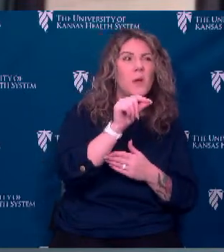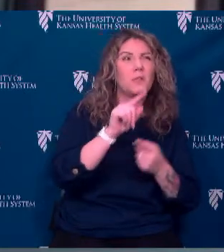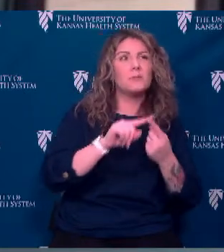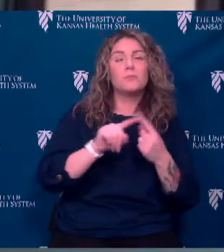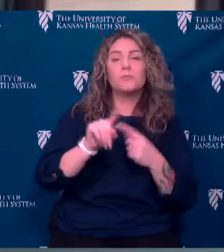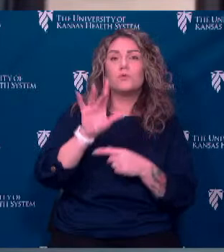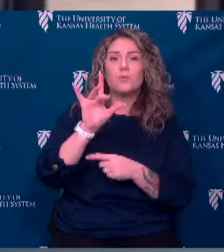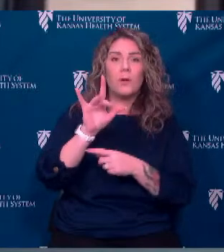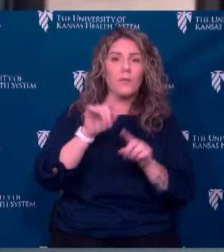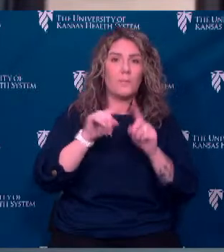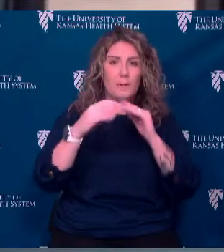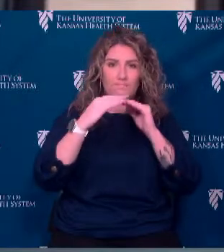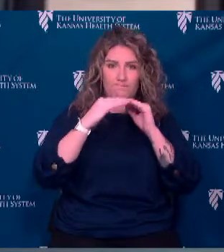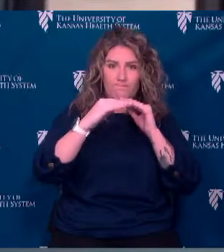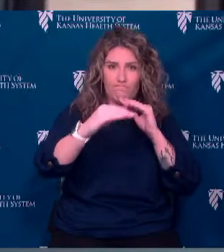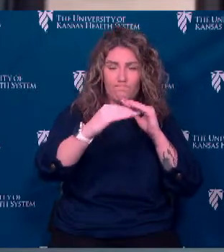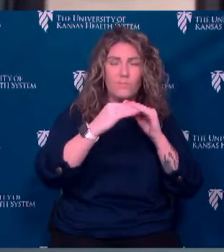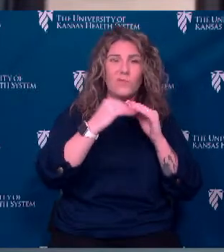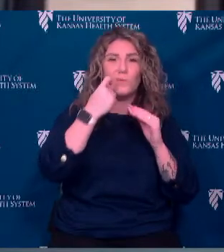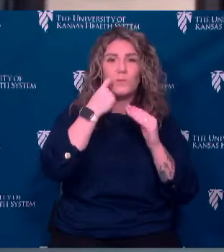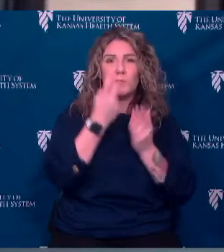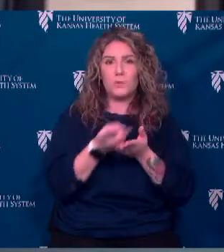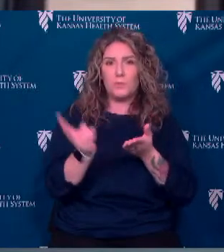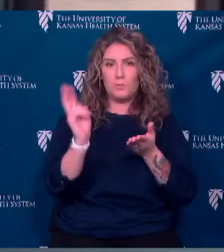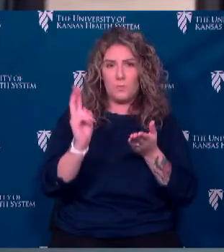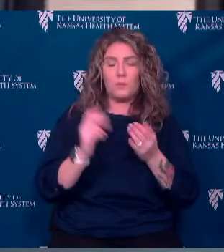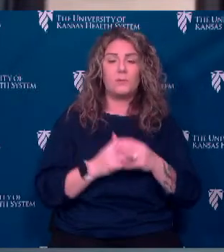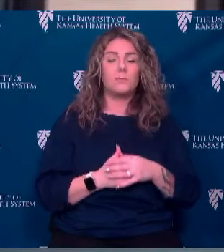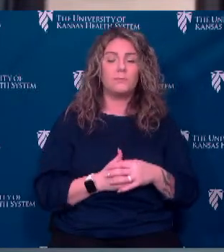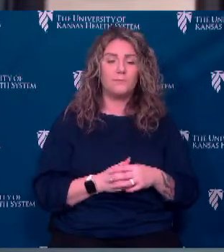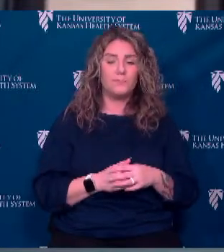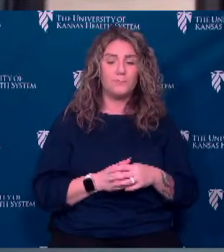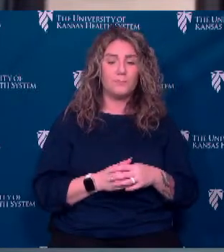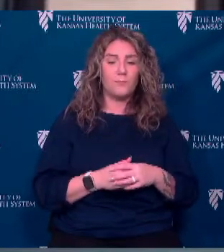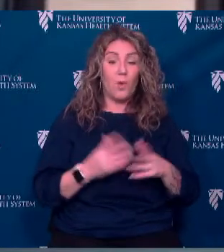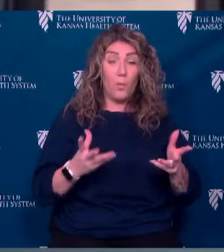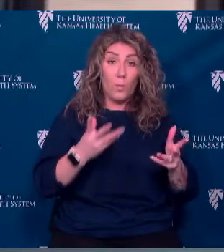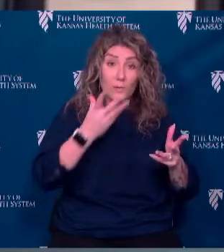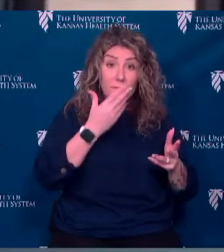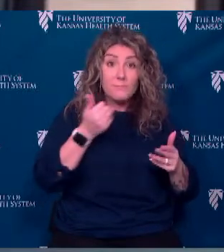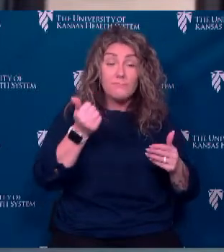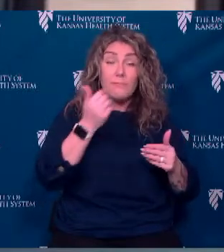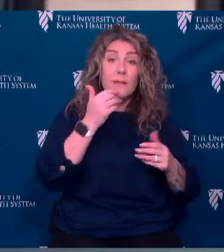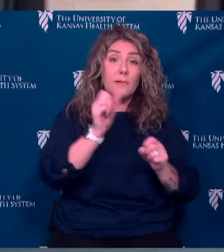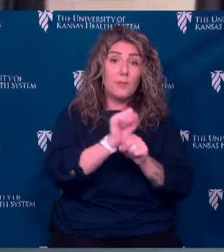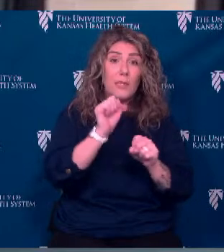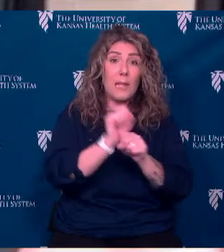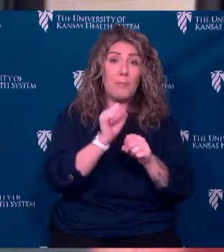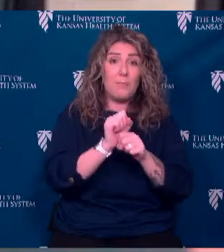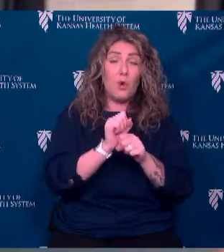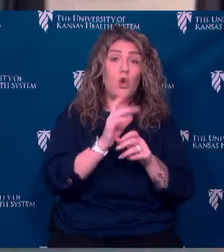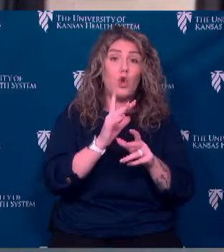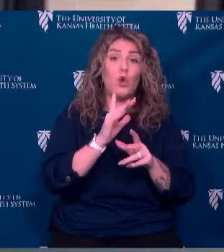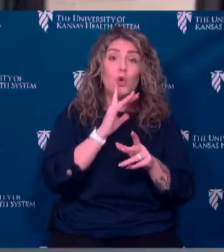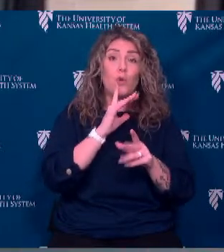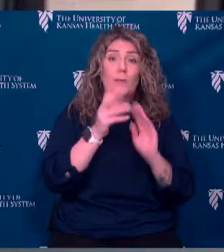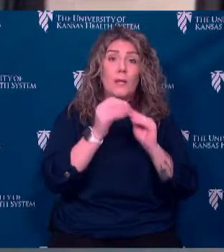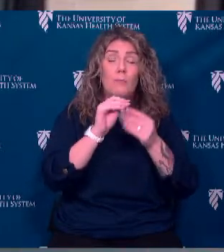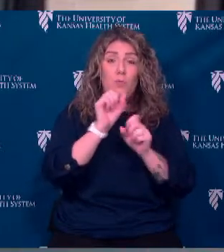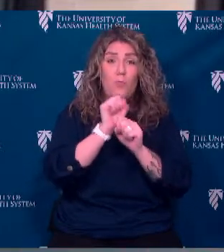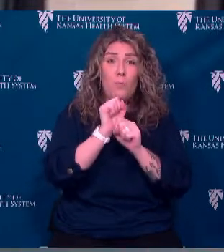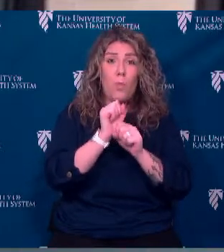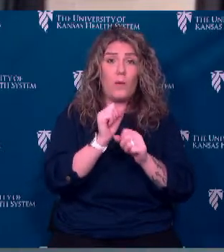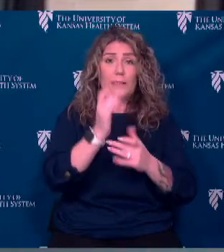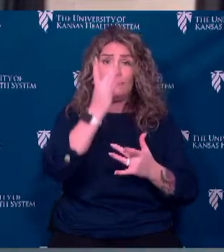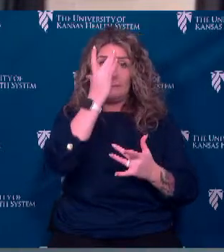but we have plateaued here over the last 2 weeks. What I do know is better is the number of employees we have out ill. We peaked at